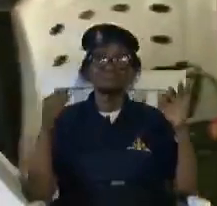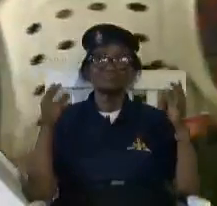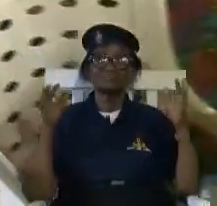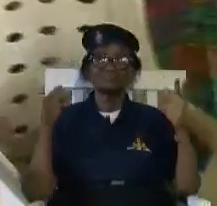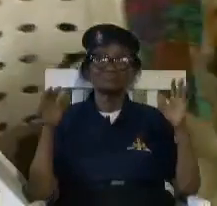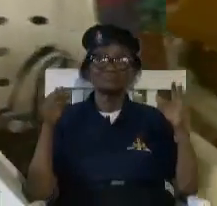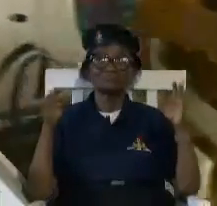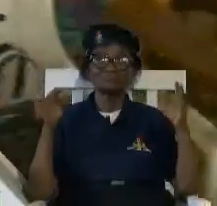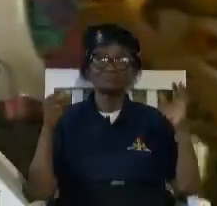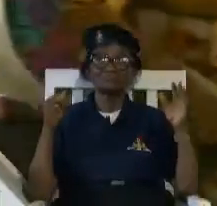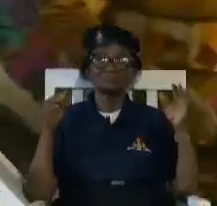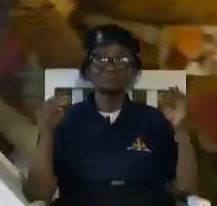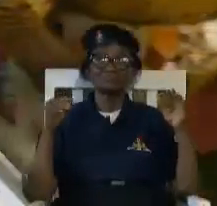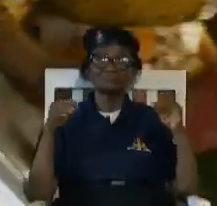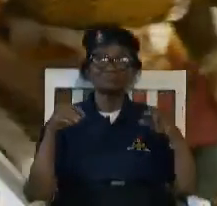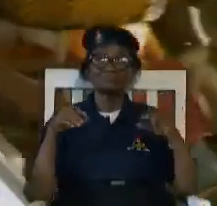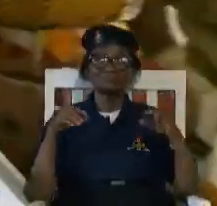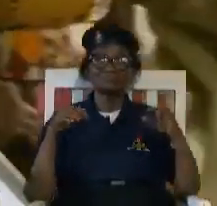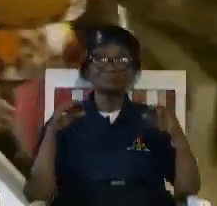Thank you.